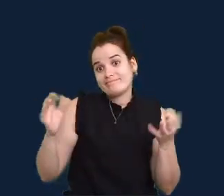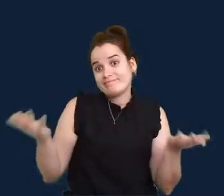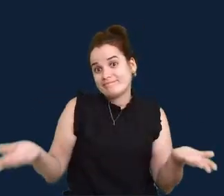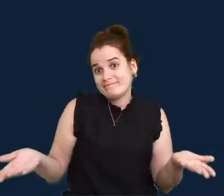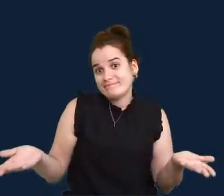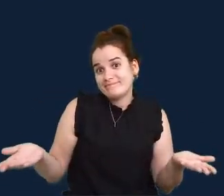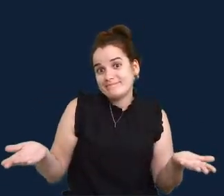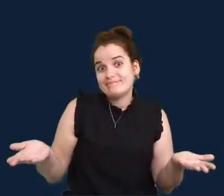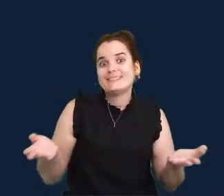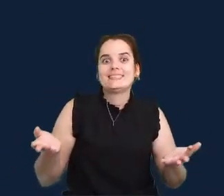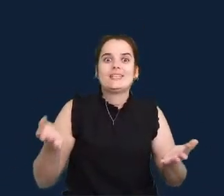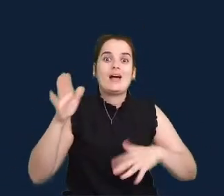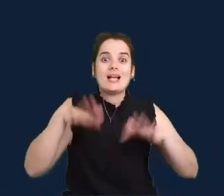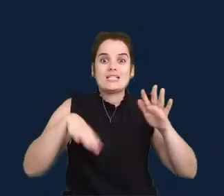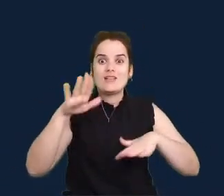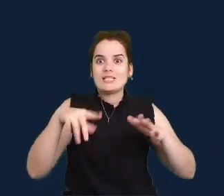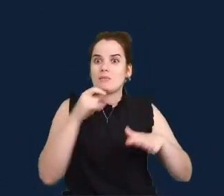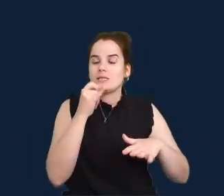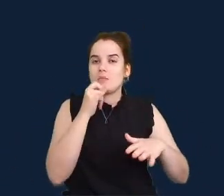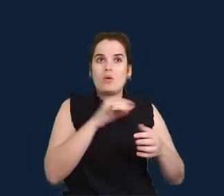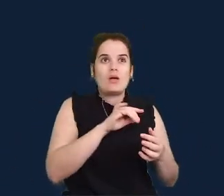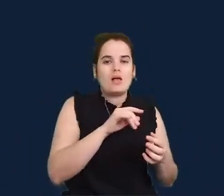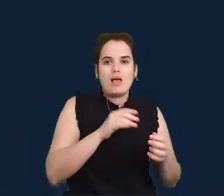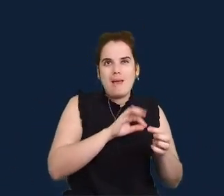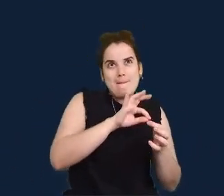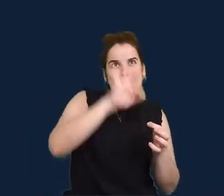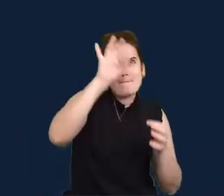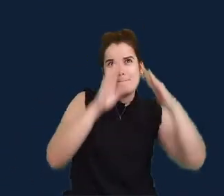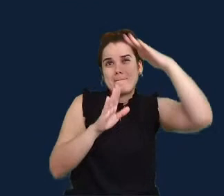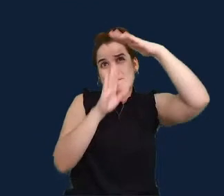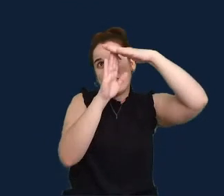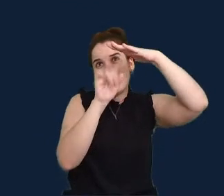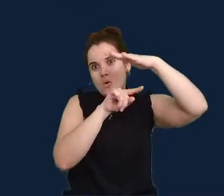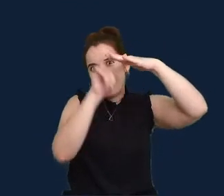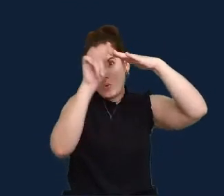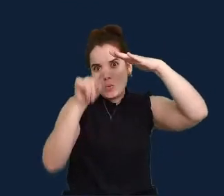for me to know there's a sudden spike, I'll have to chart it.